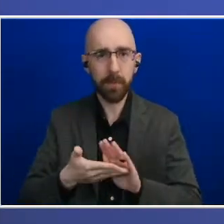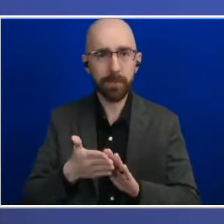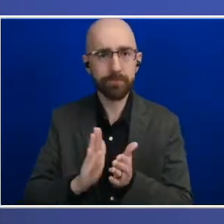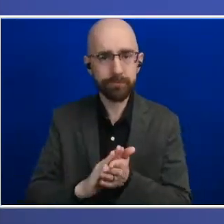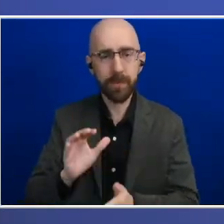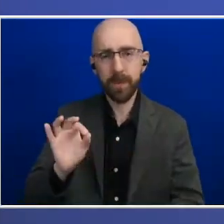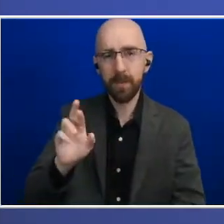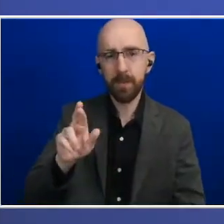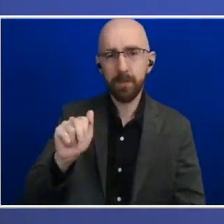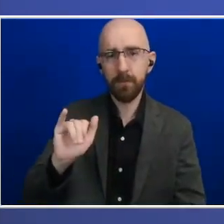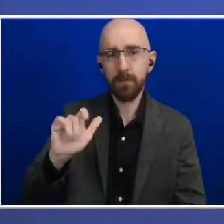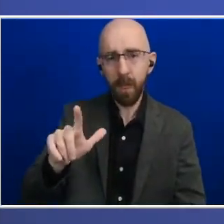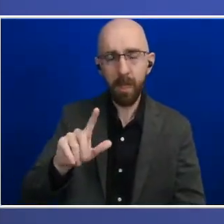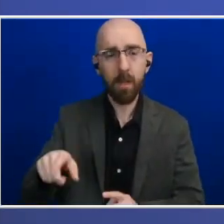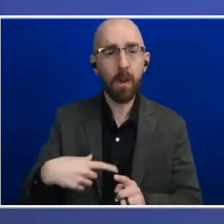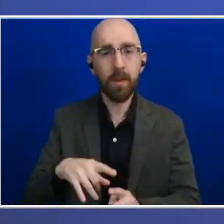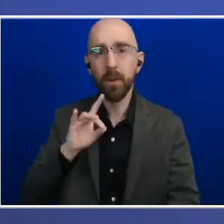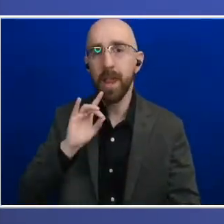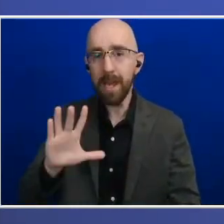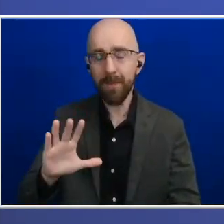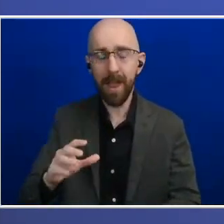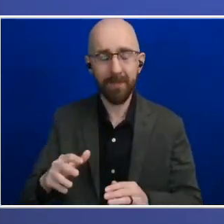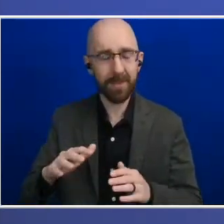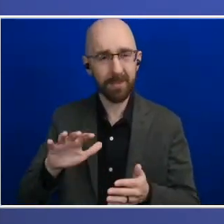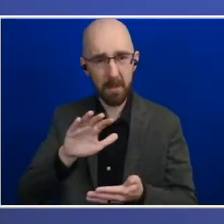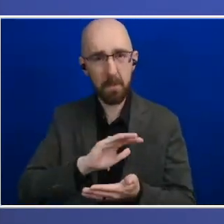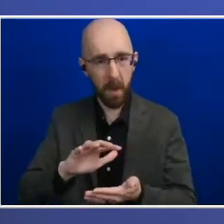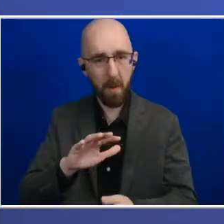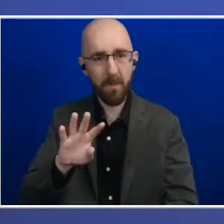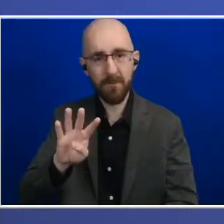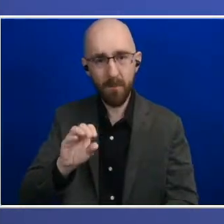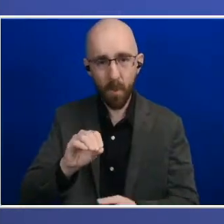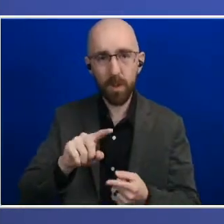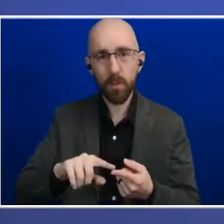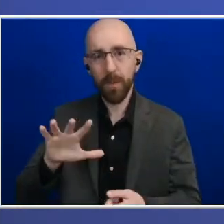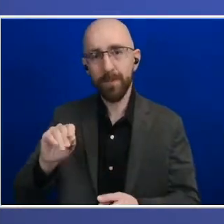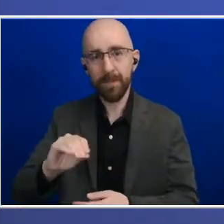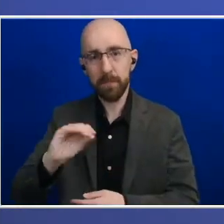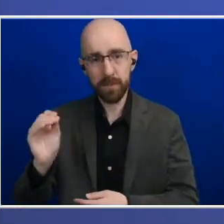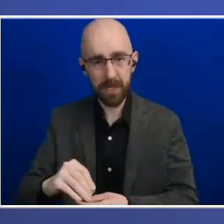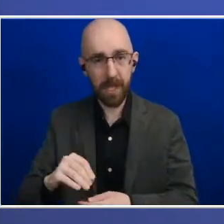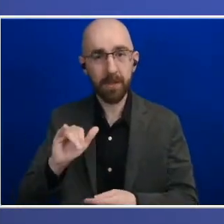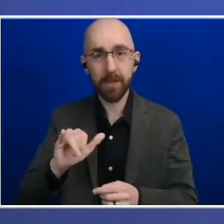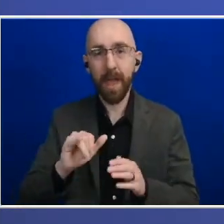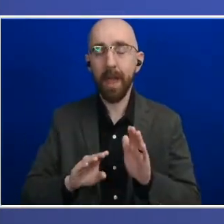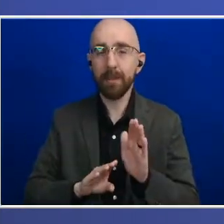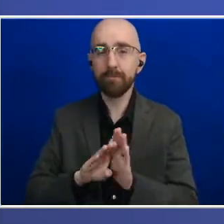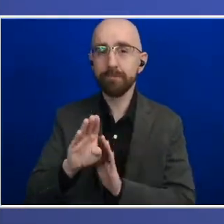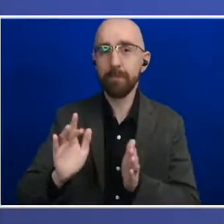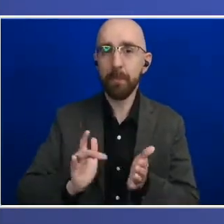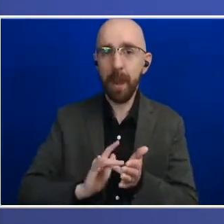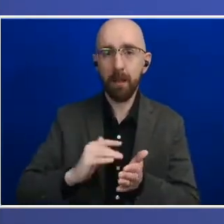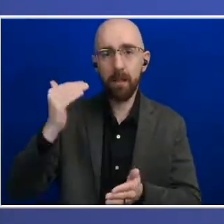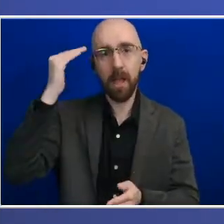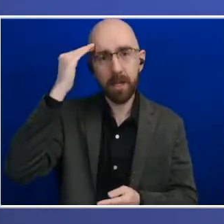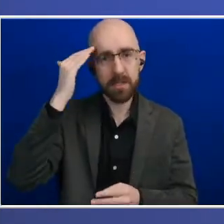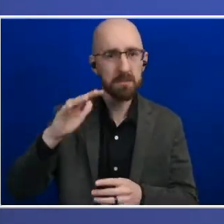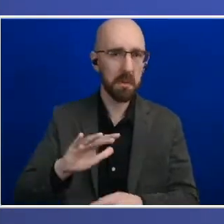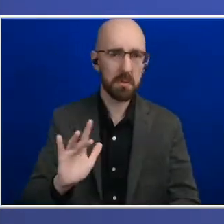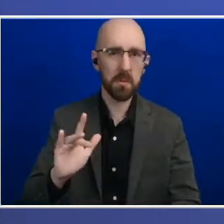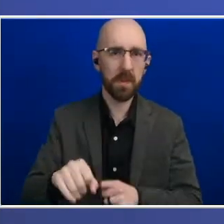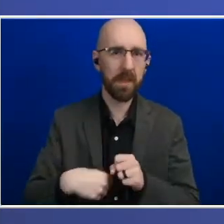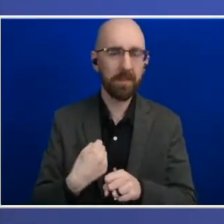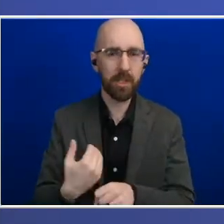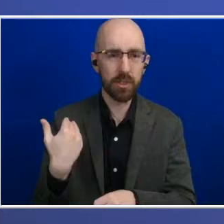comes around, as much as 40 to 50%. So frailty blossomed into the medical consciousness about 25 years ago with a study